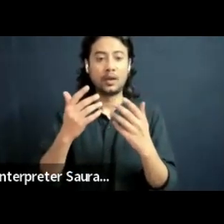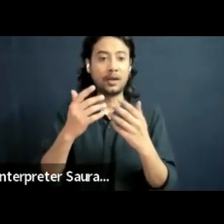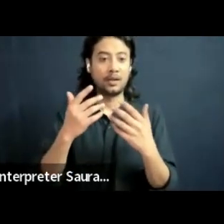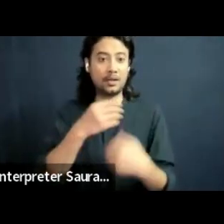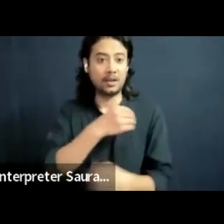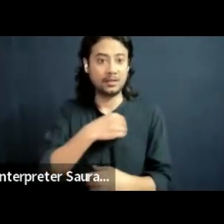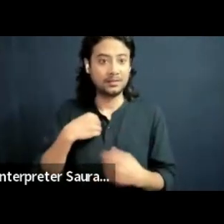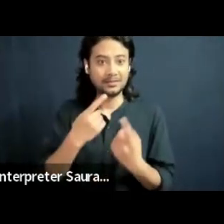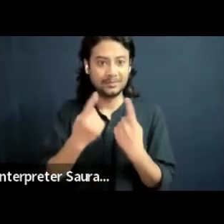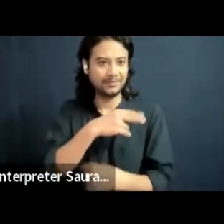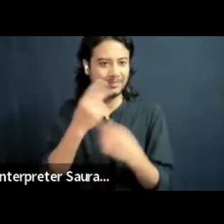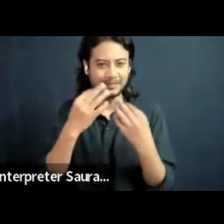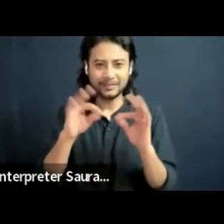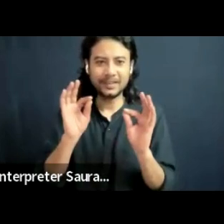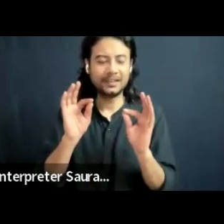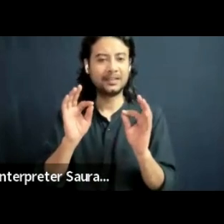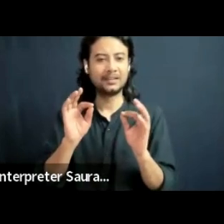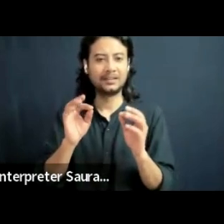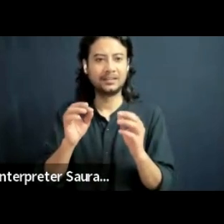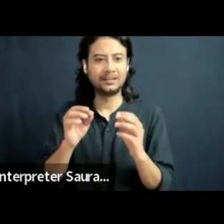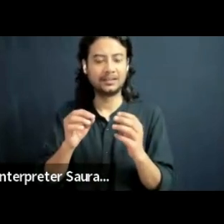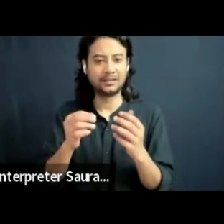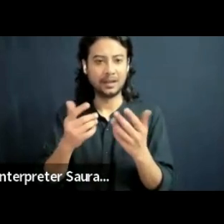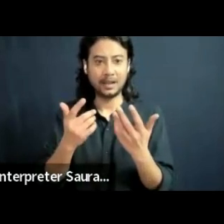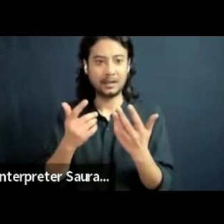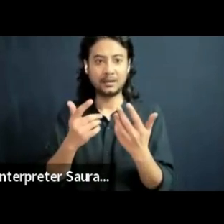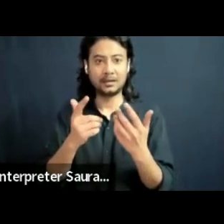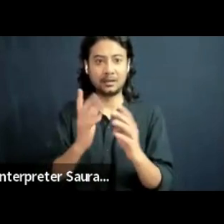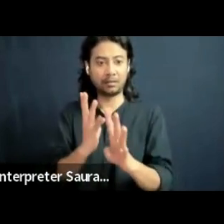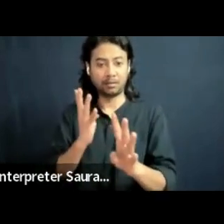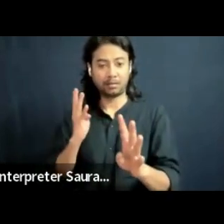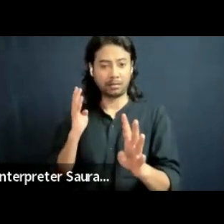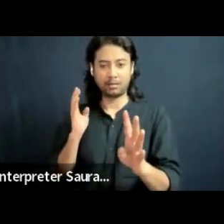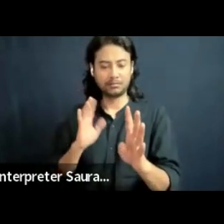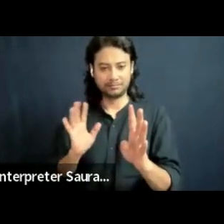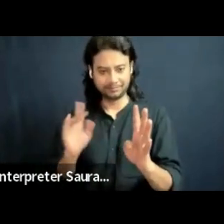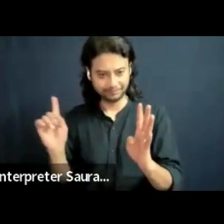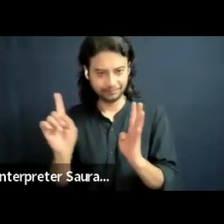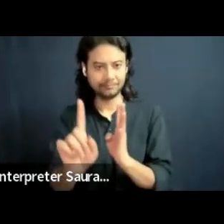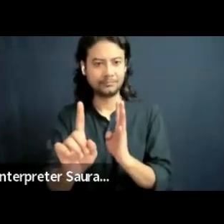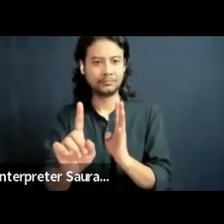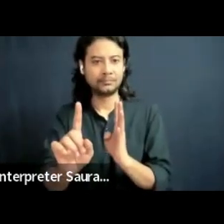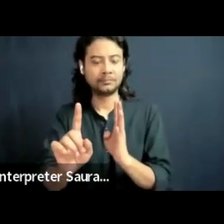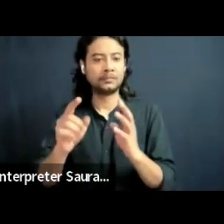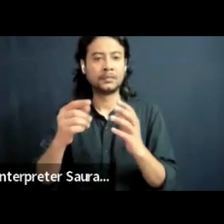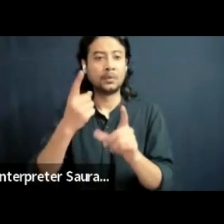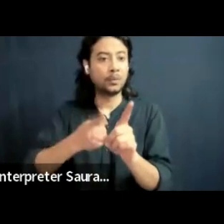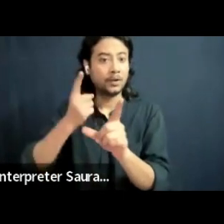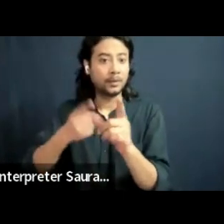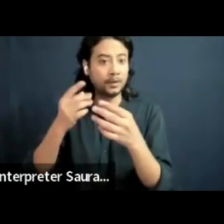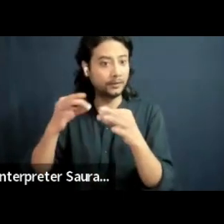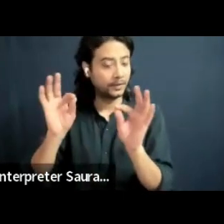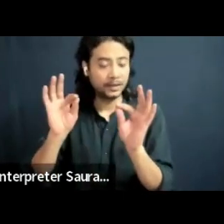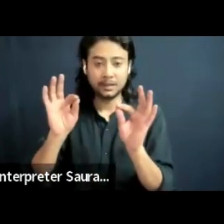facilities, priority in attendance and treatment, and screening every year, access to rehabilitation